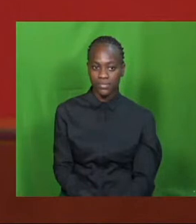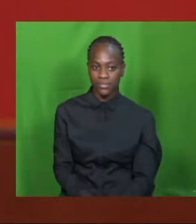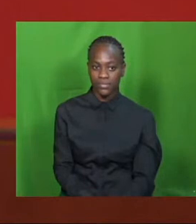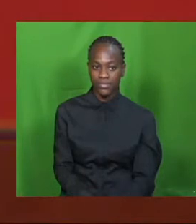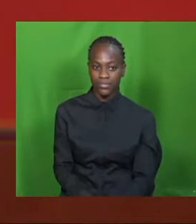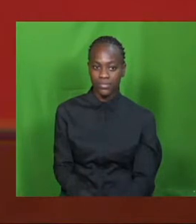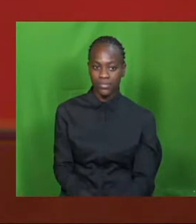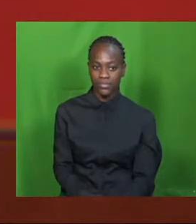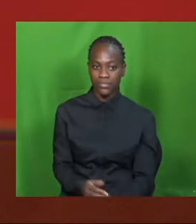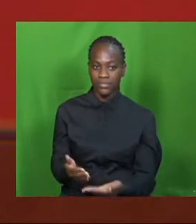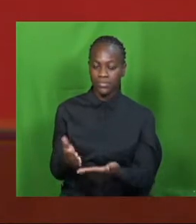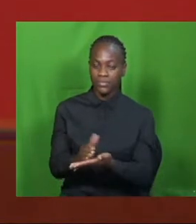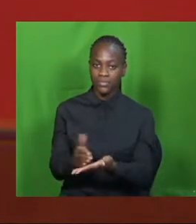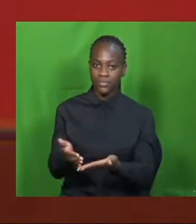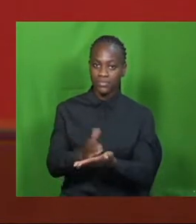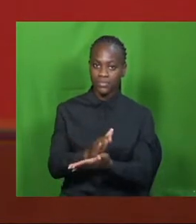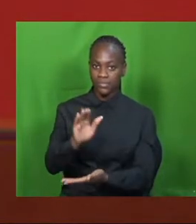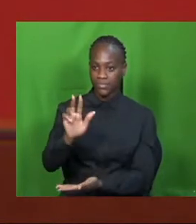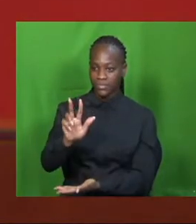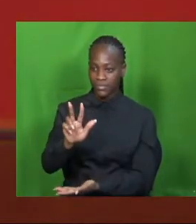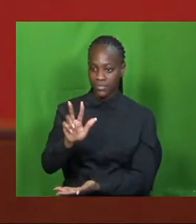Page 3.